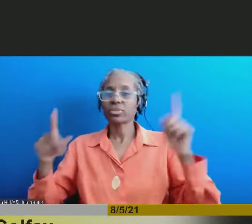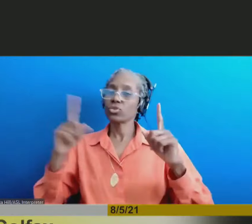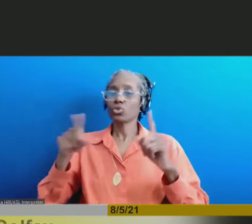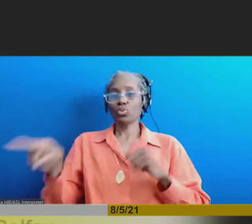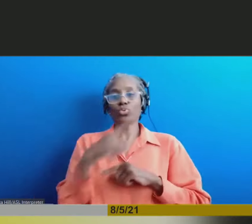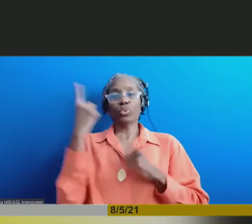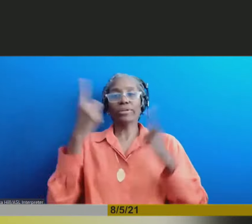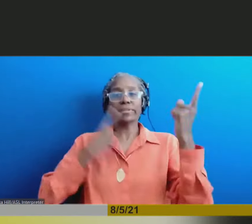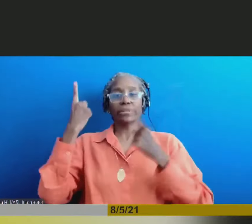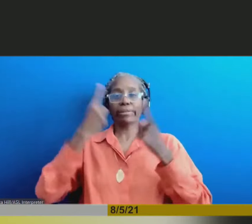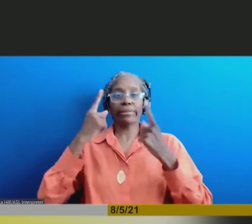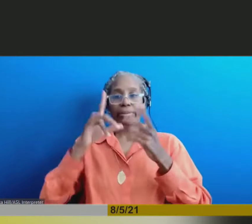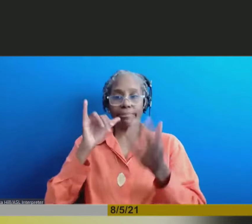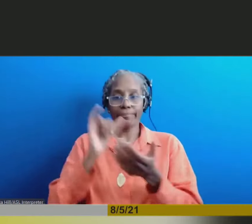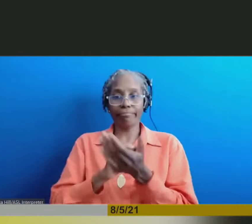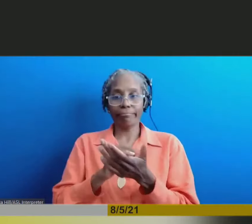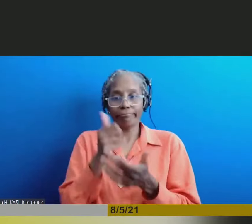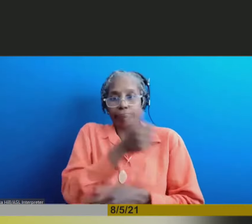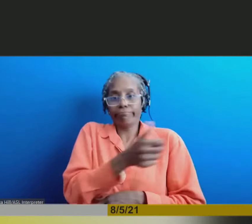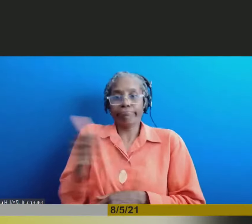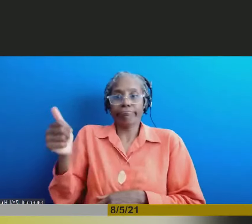And so along those lines,